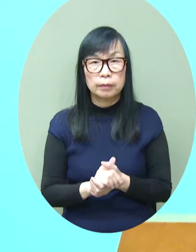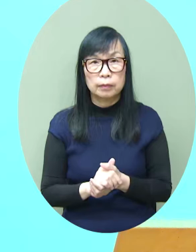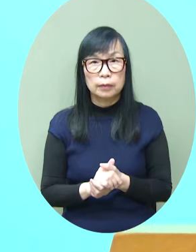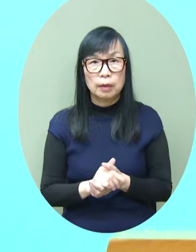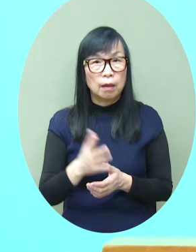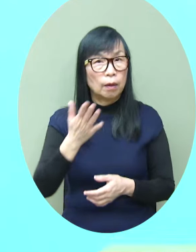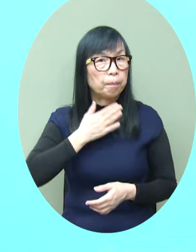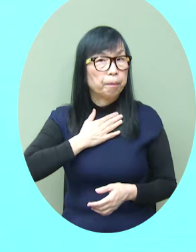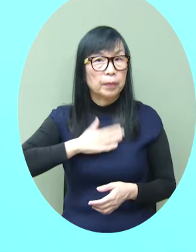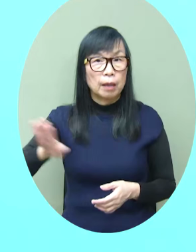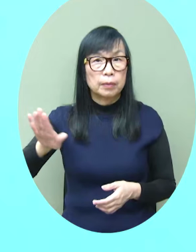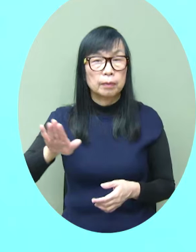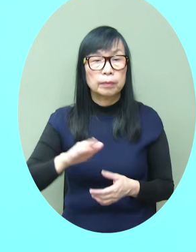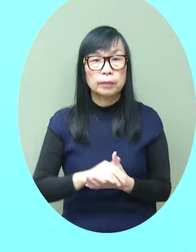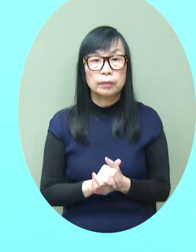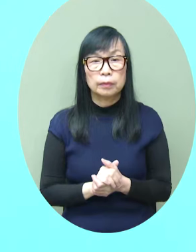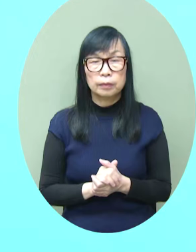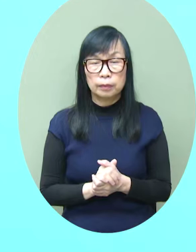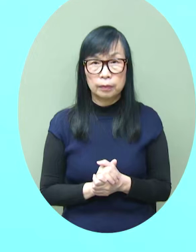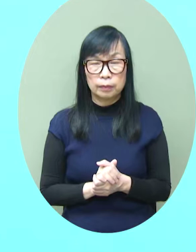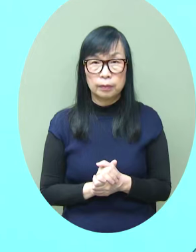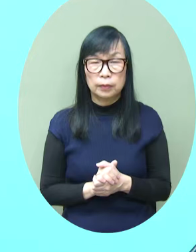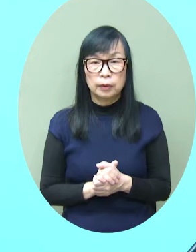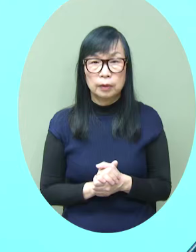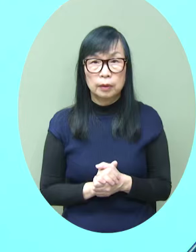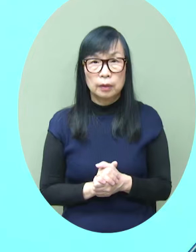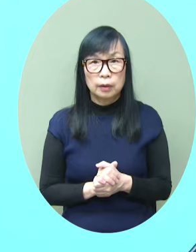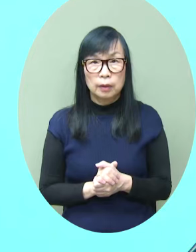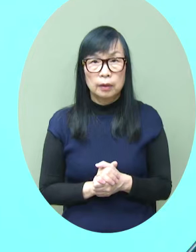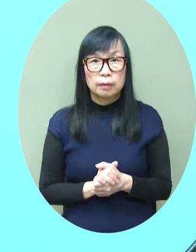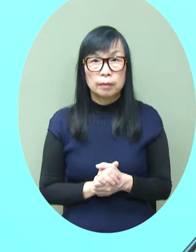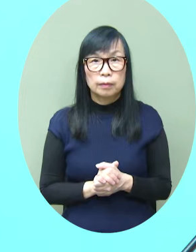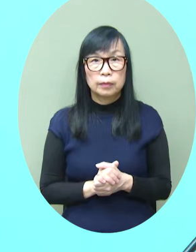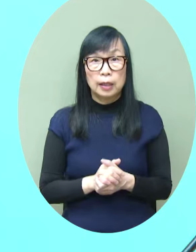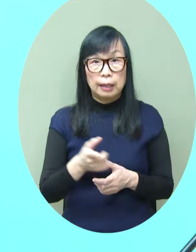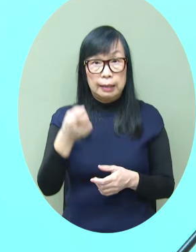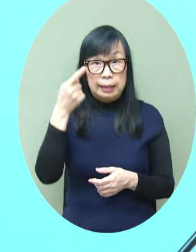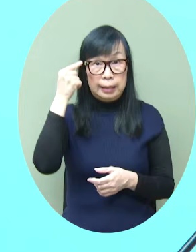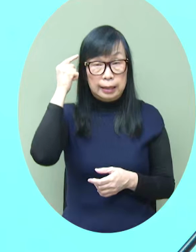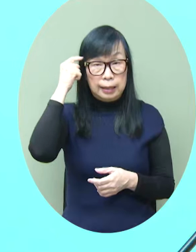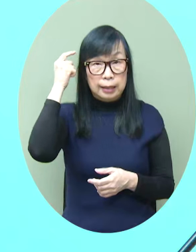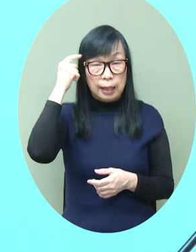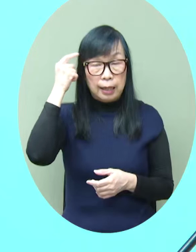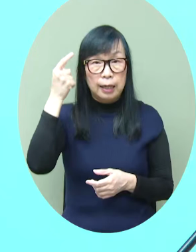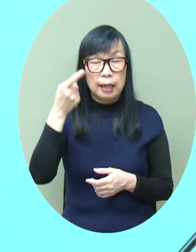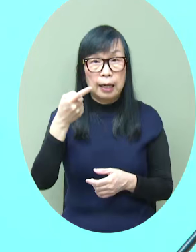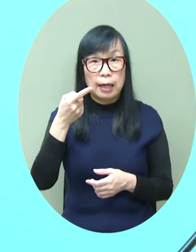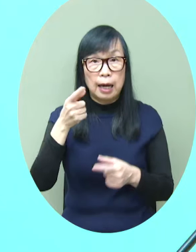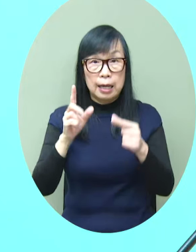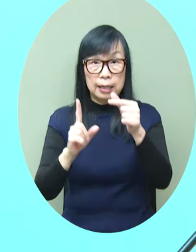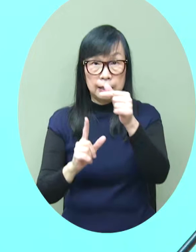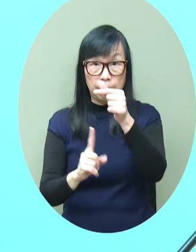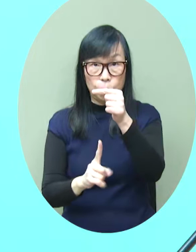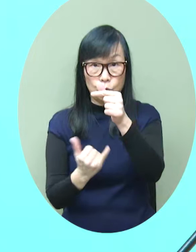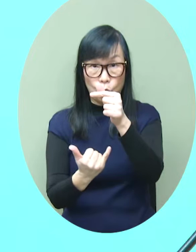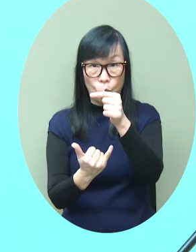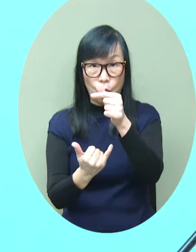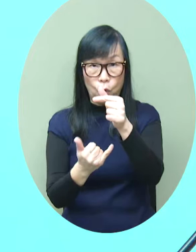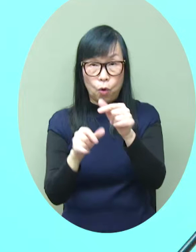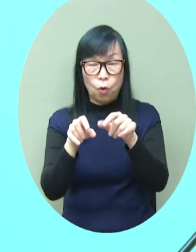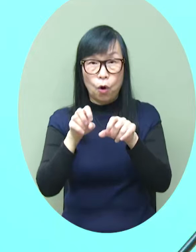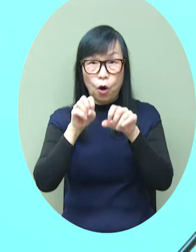have realized since the announcement of the 2021 policy address on the 6th of October, I've been speaking on